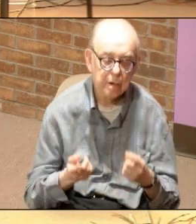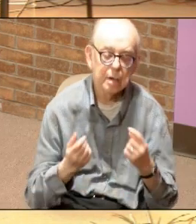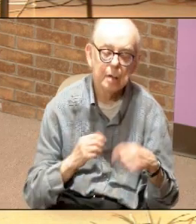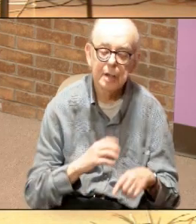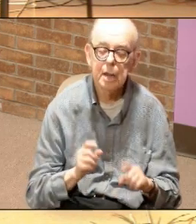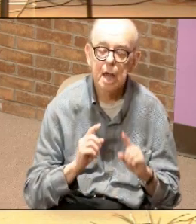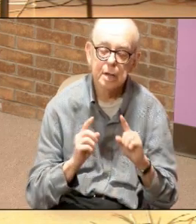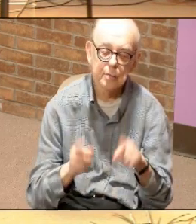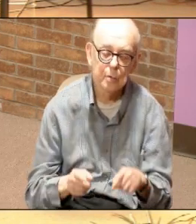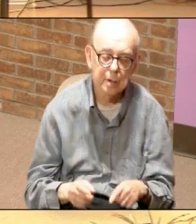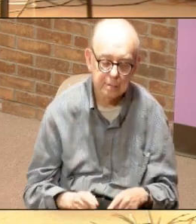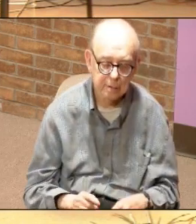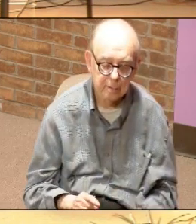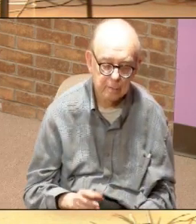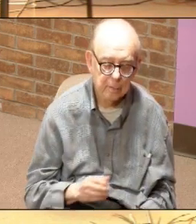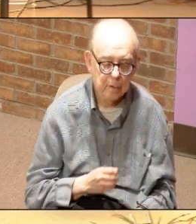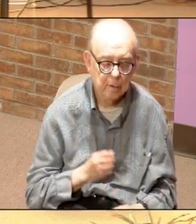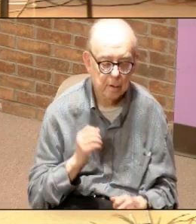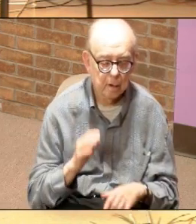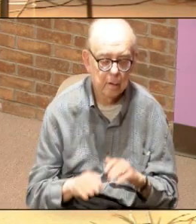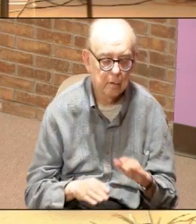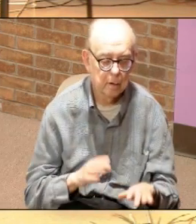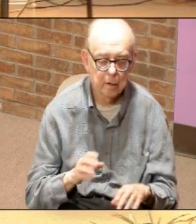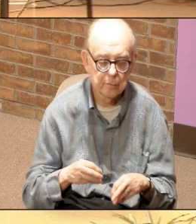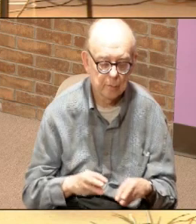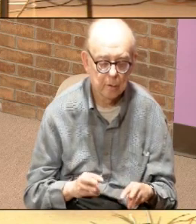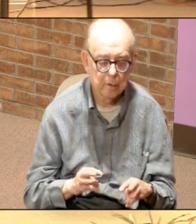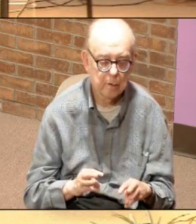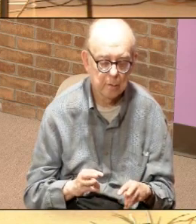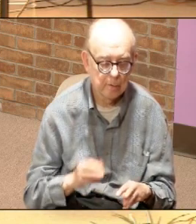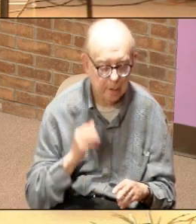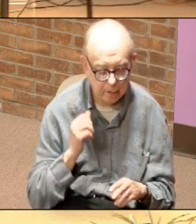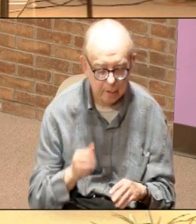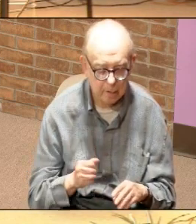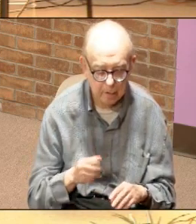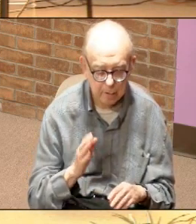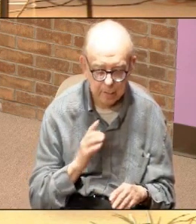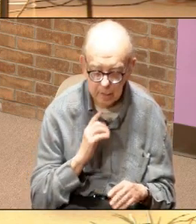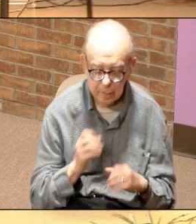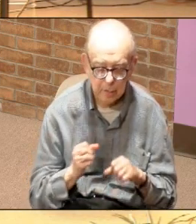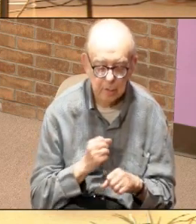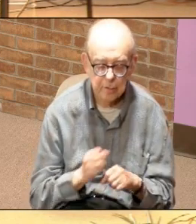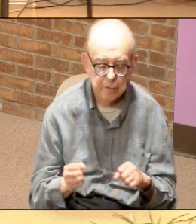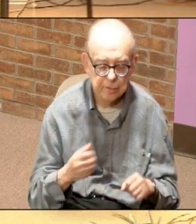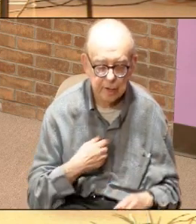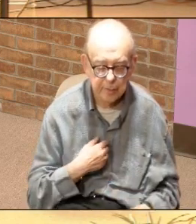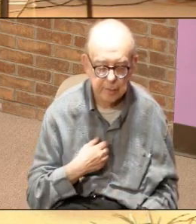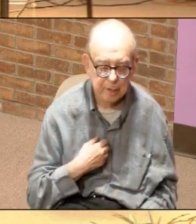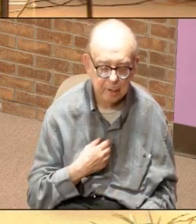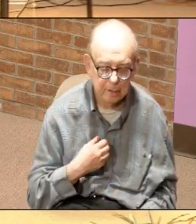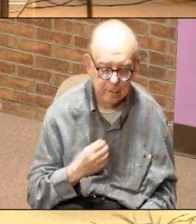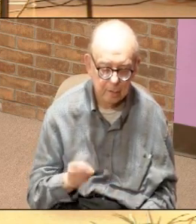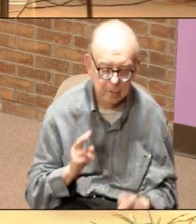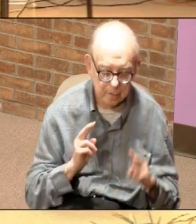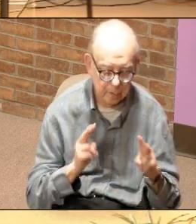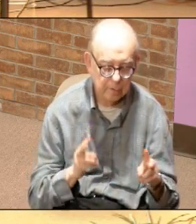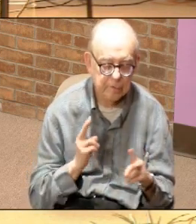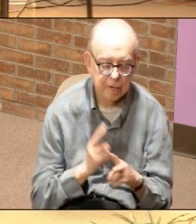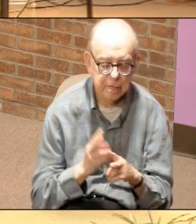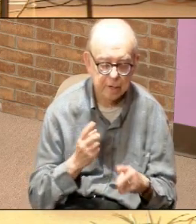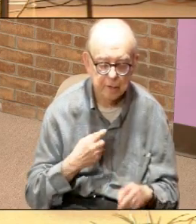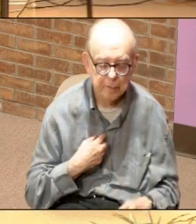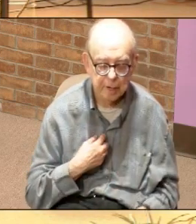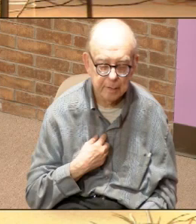going. Every step of the way, every day, he is protecting me. He's watching over